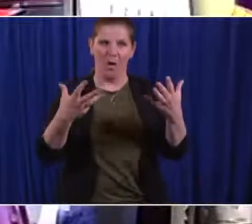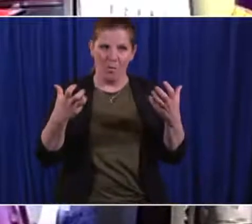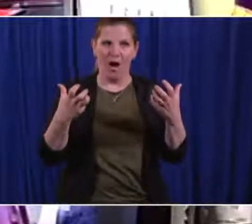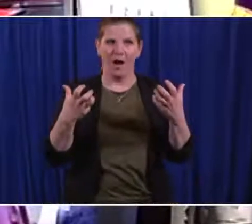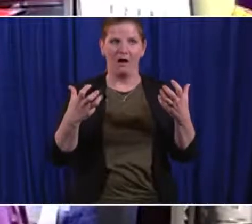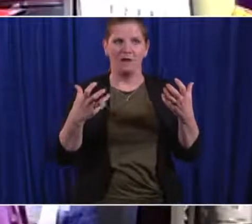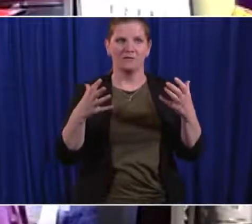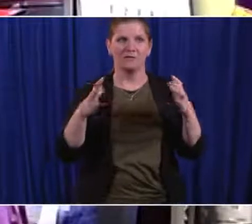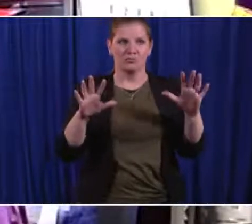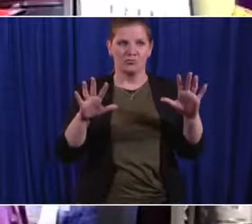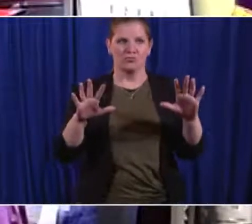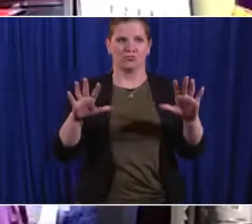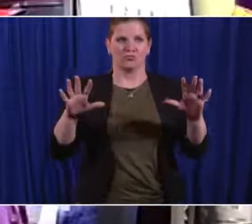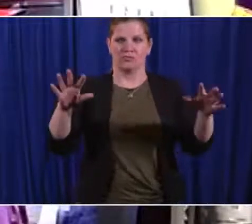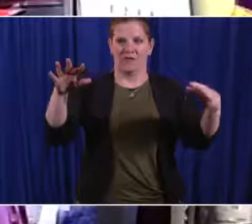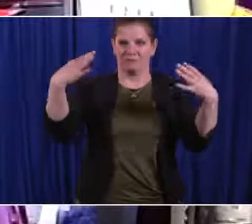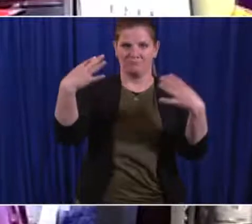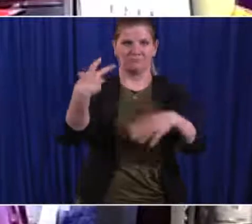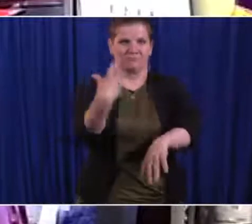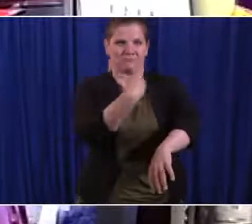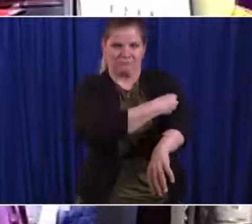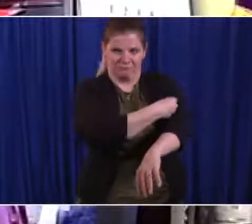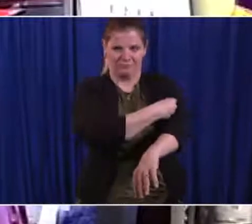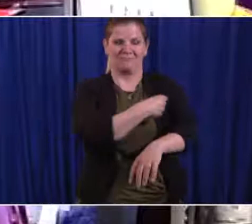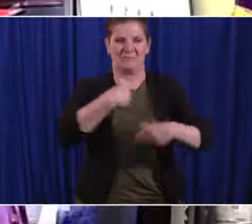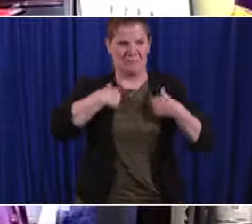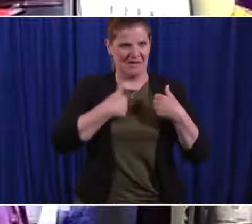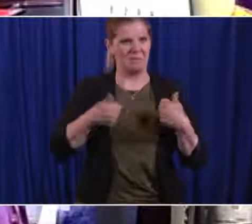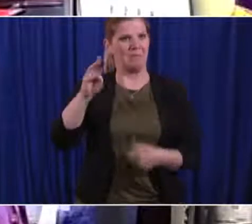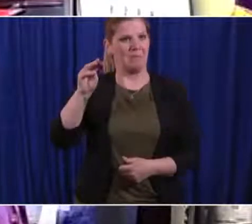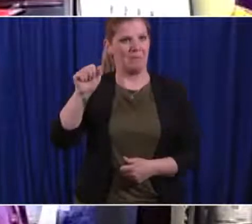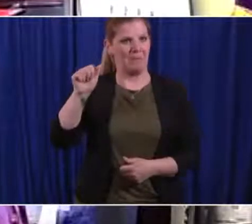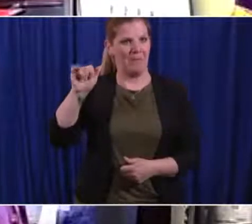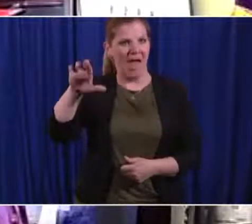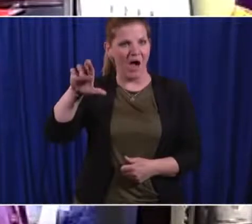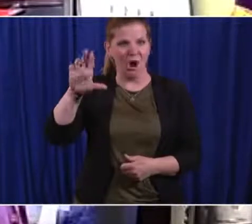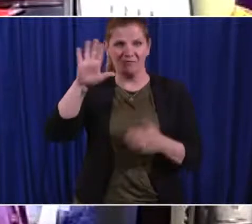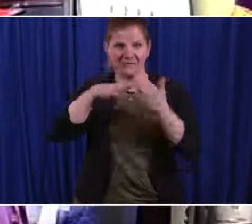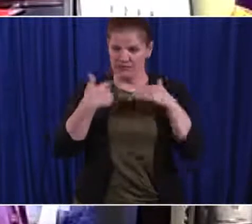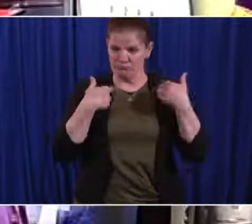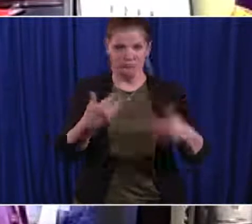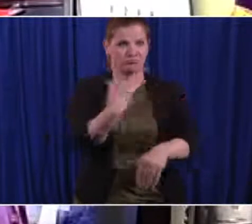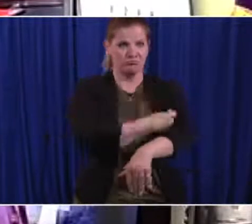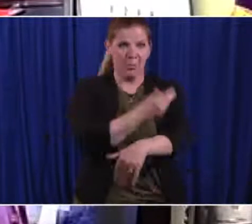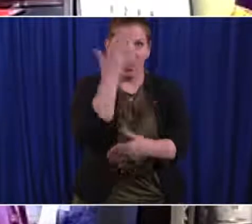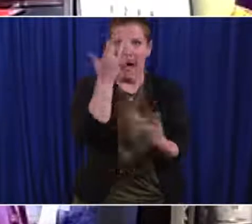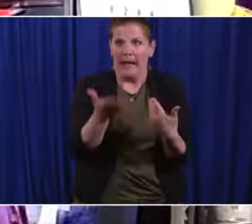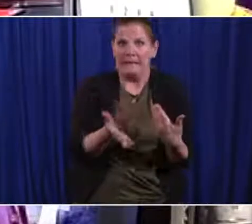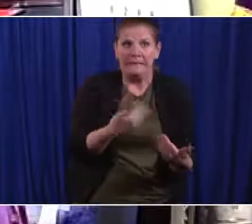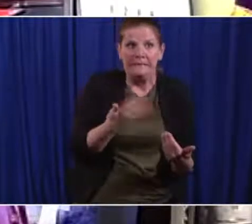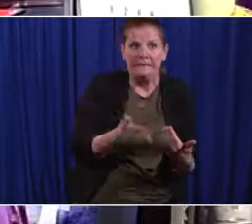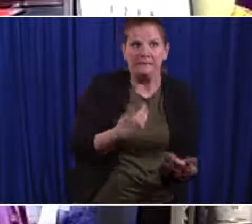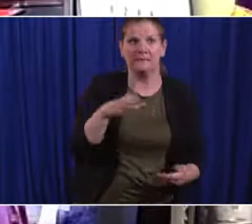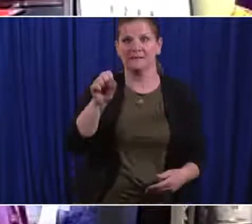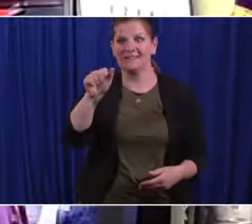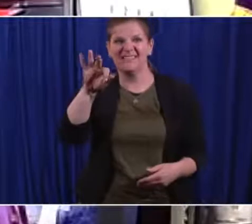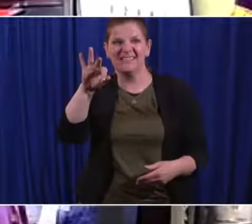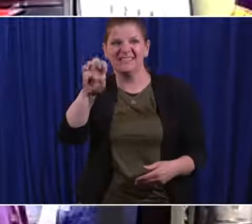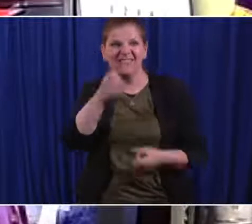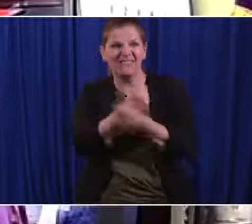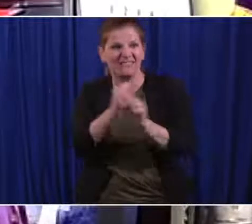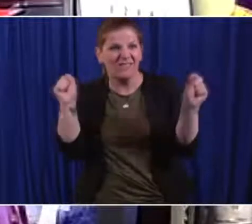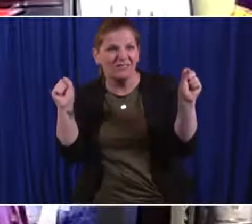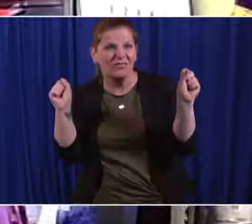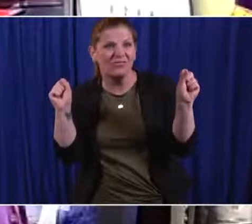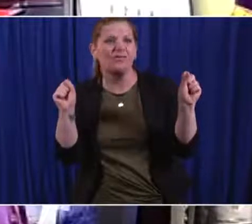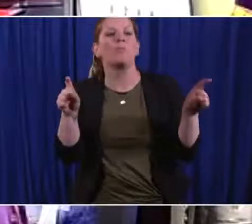that everyone can see if the mayor's getting a shot, that it's easy and it's safe. But I also wanted to make sure, more specifically for